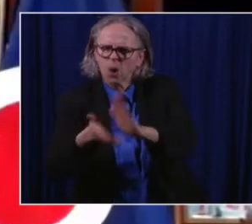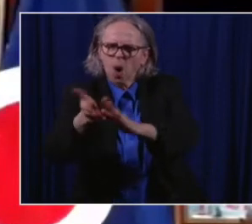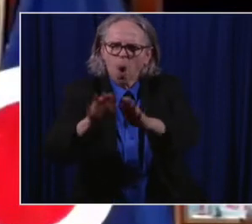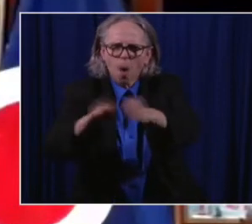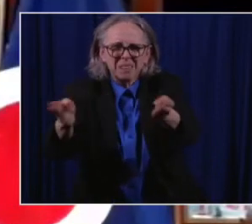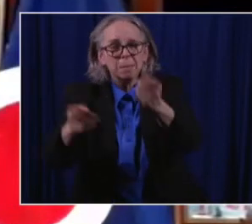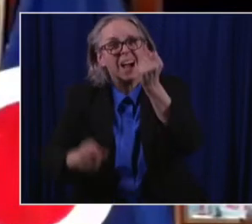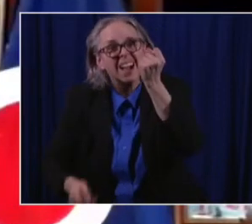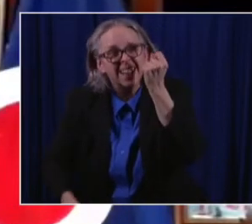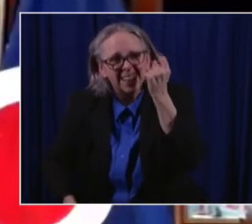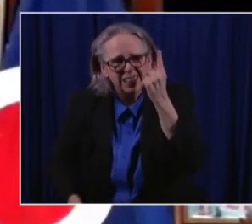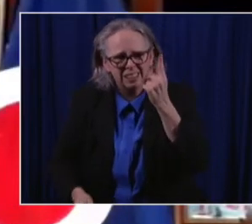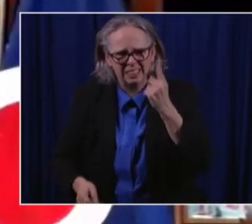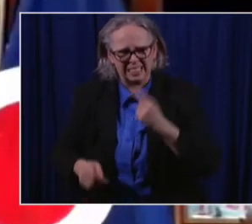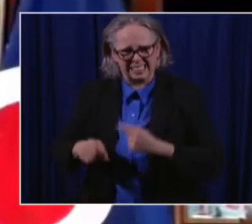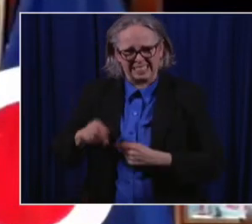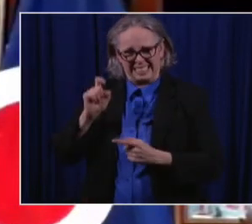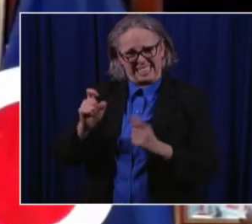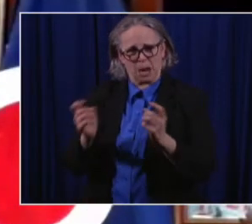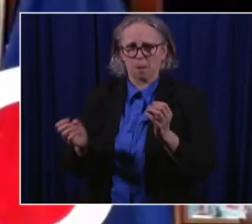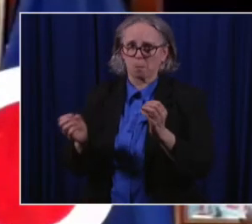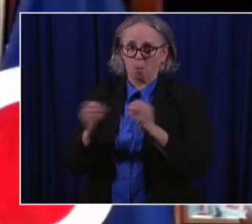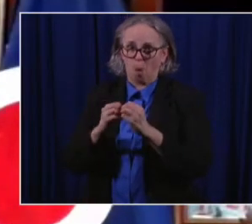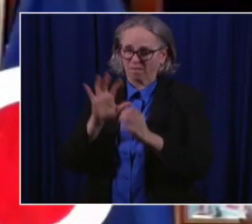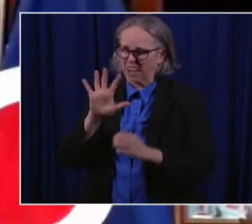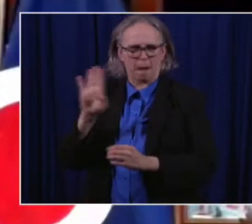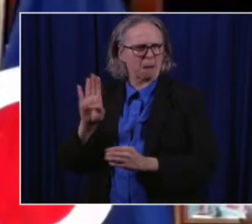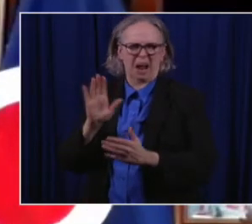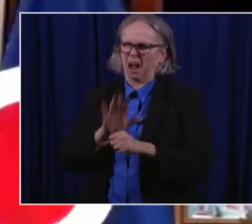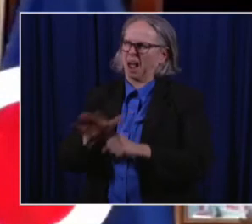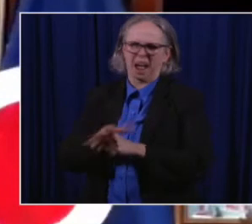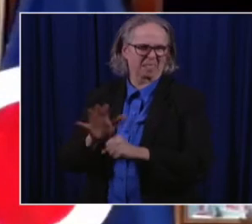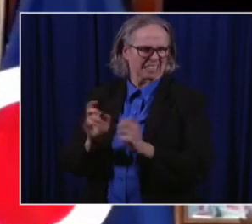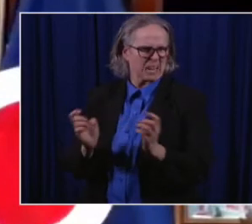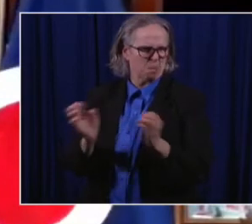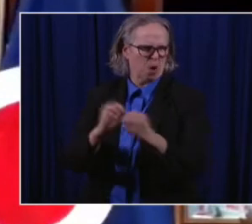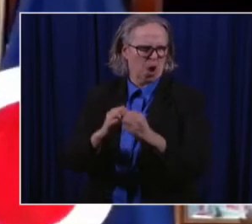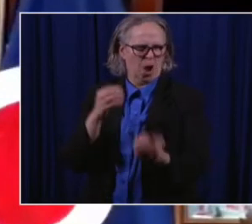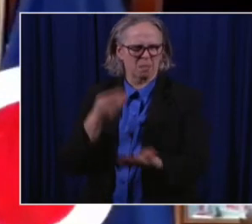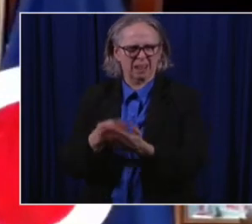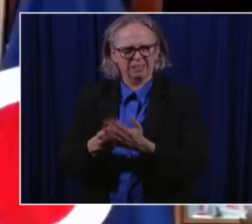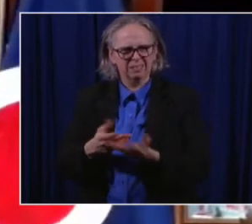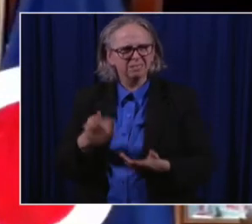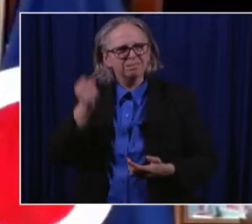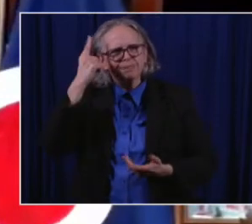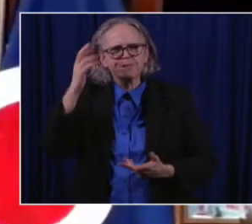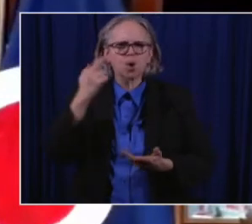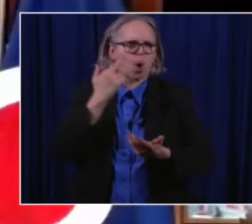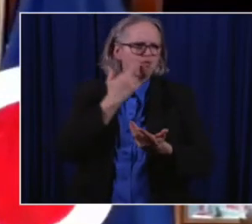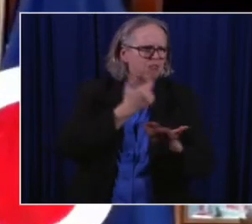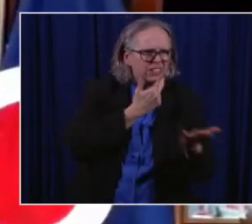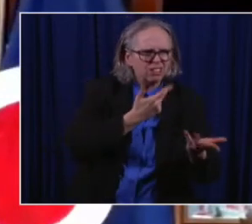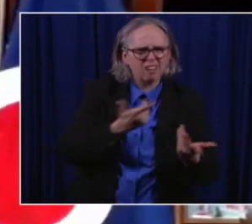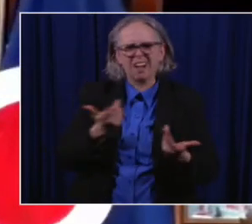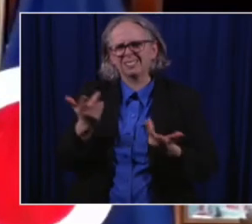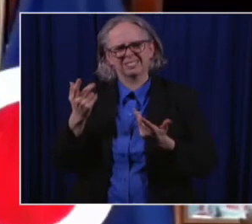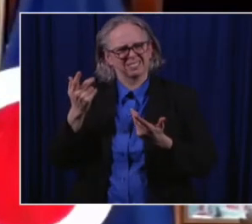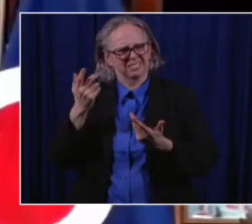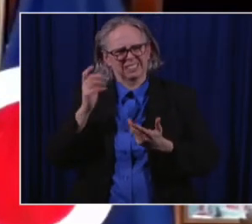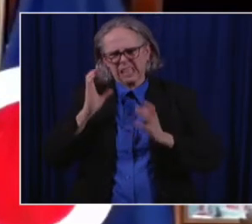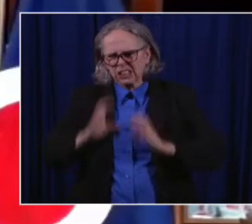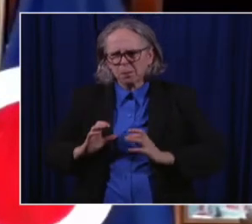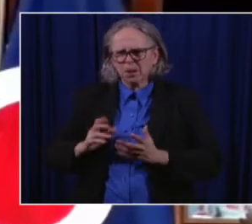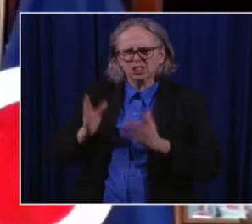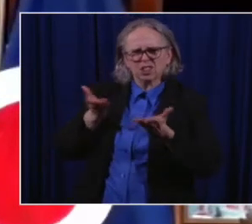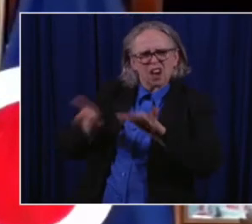need additional help during this period, because anybody that's in the hospitality or entertainment industry, by the very nature of what they do,